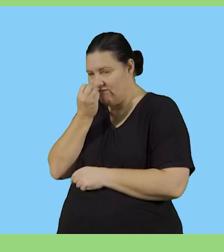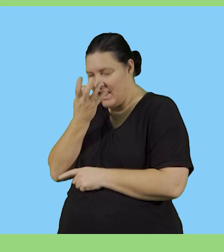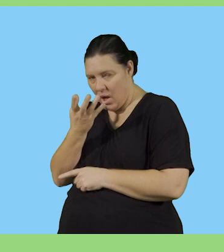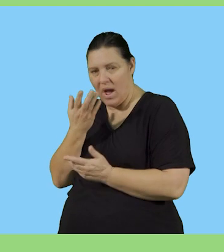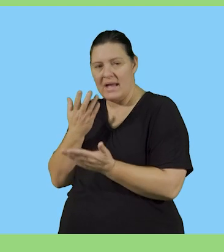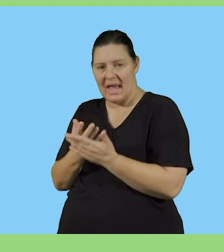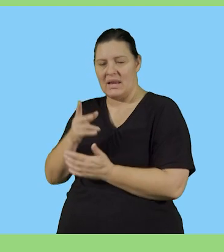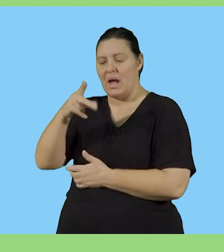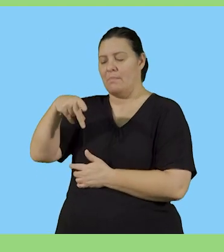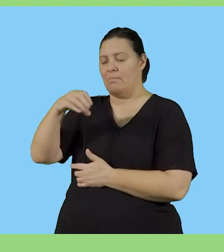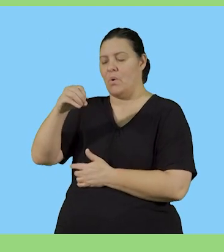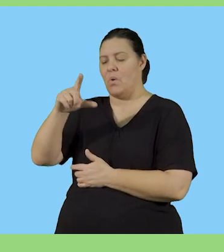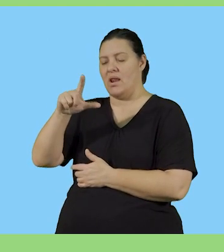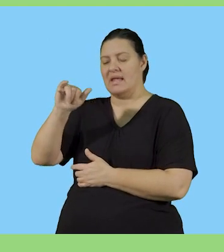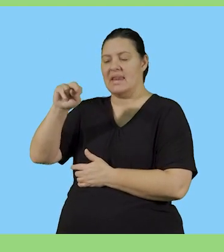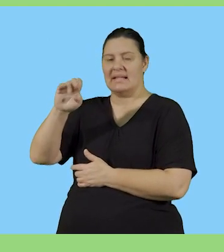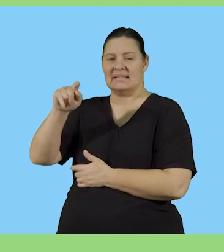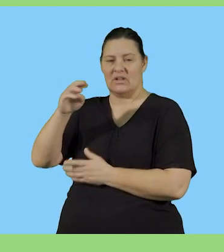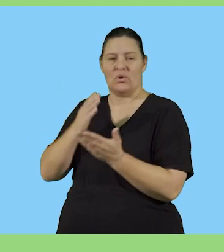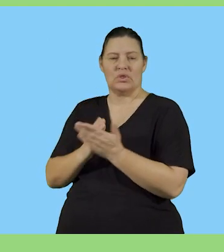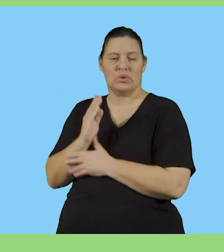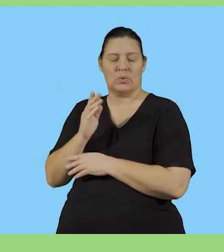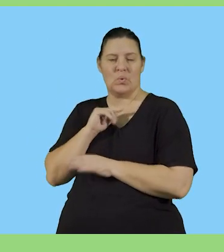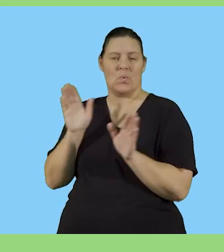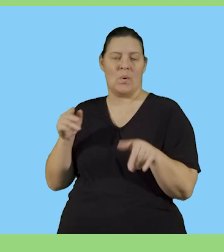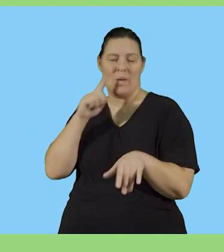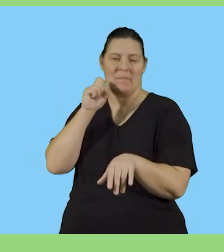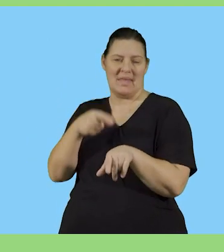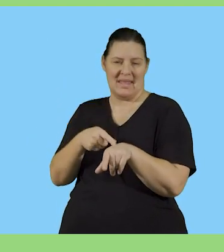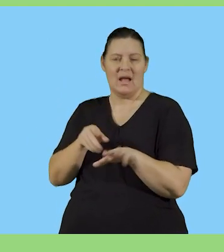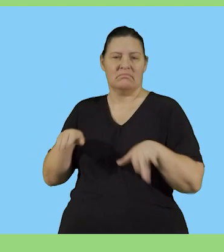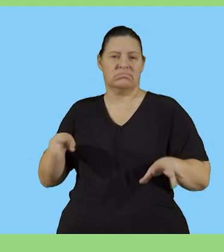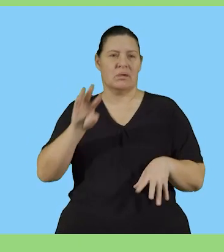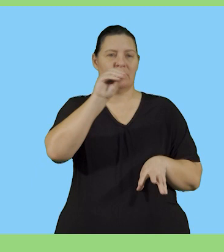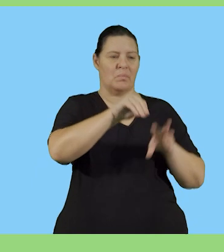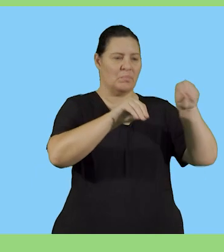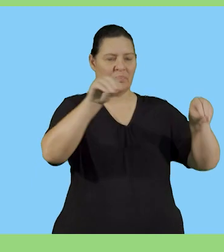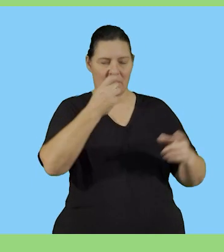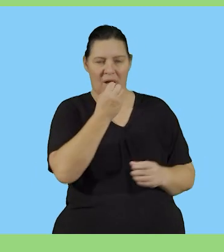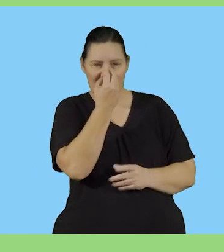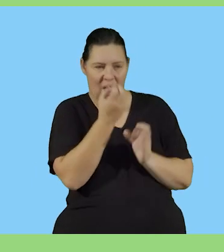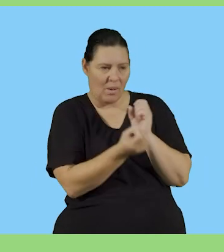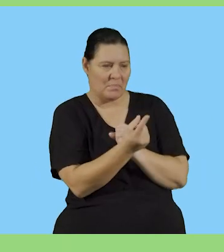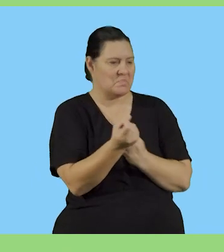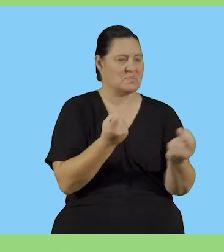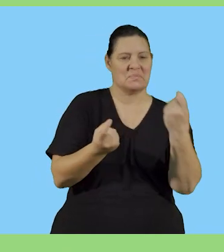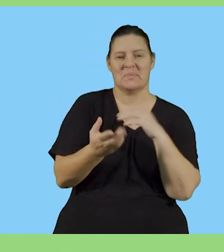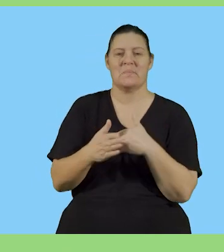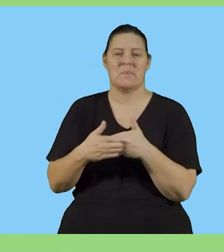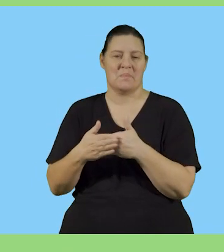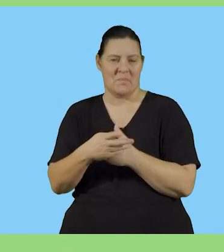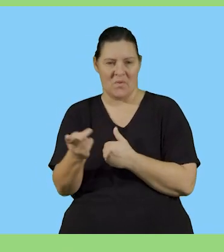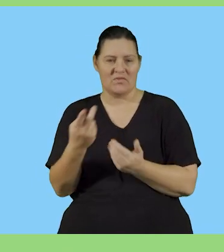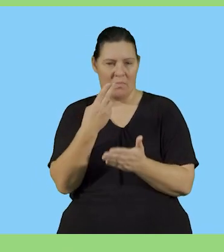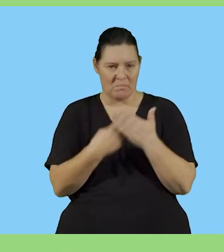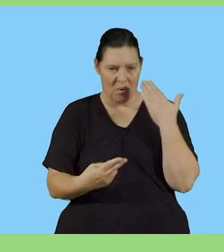flower is pollinated by the bee so that it can reproduce. So both of these species